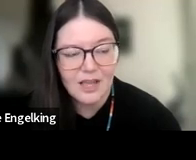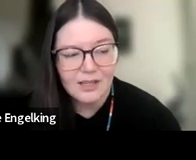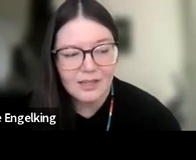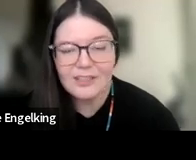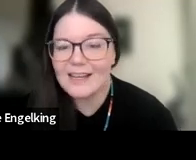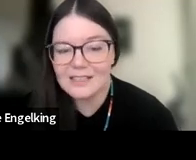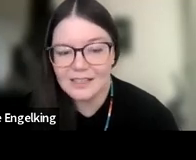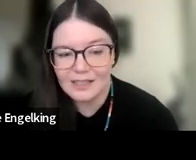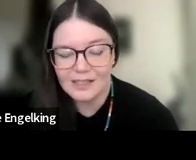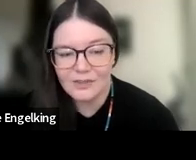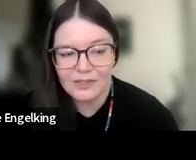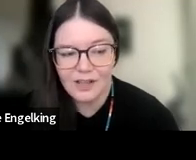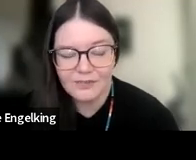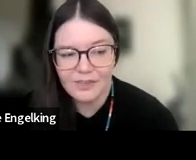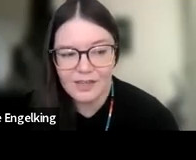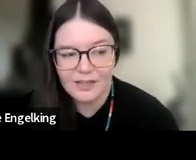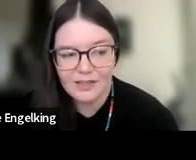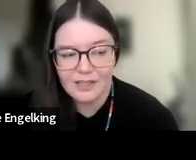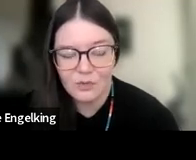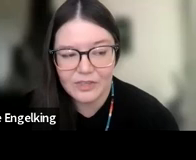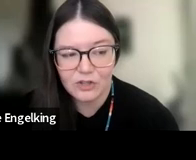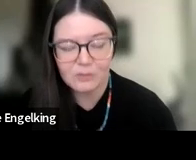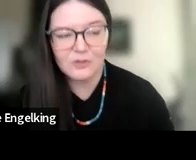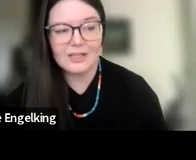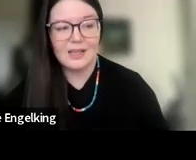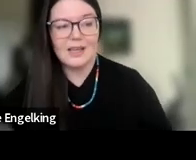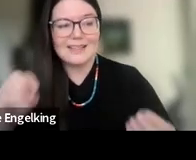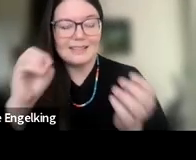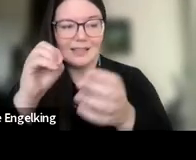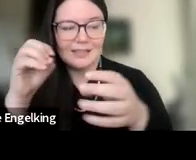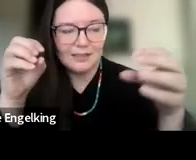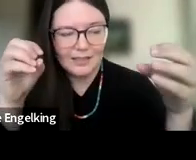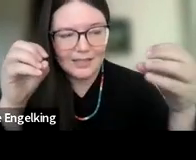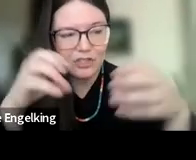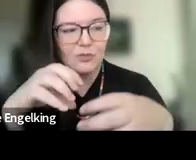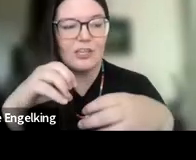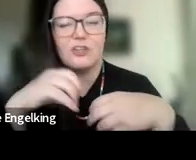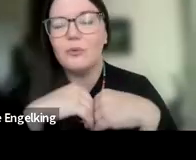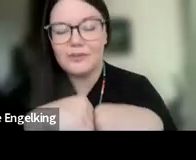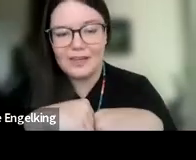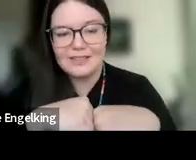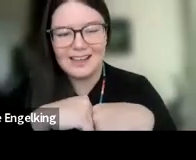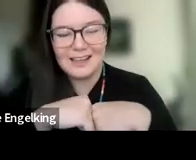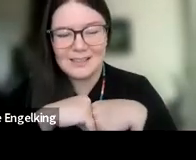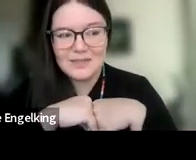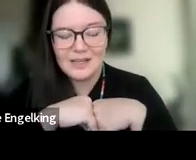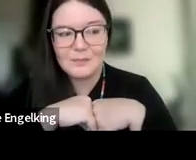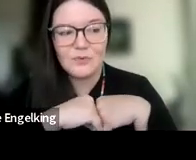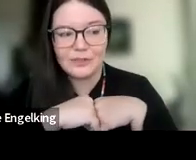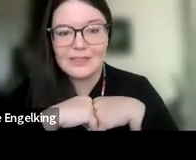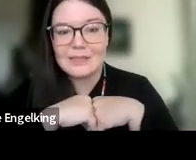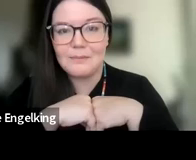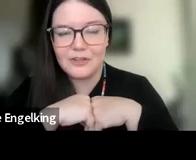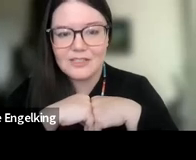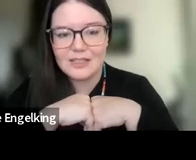things can feel isolating. You feel often that like within your community, it's a issue that you're only facing. And sometimes that can